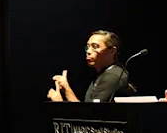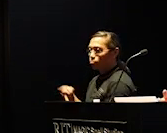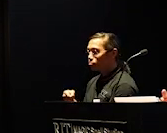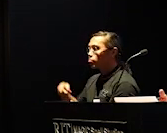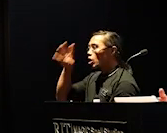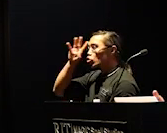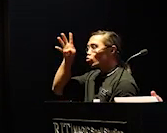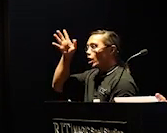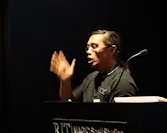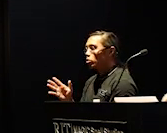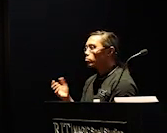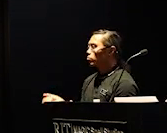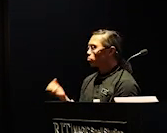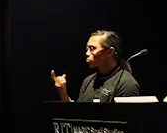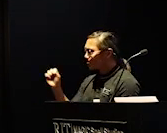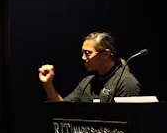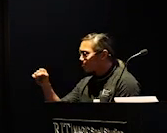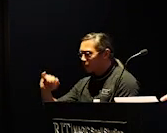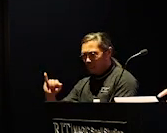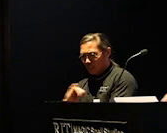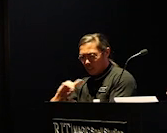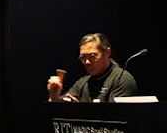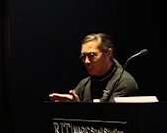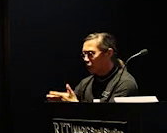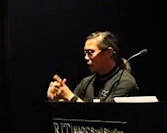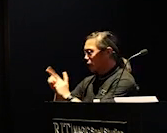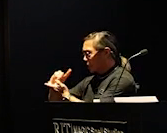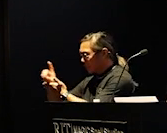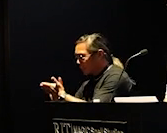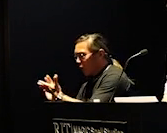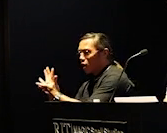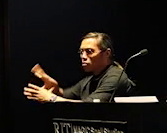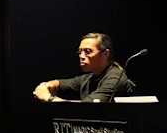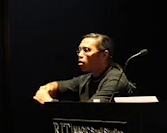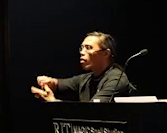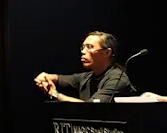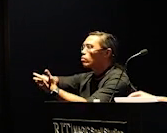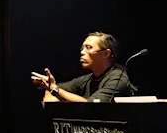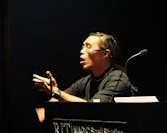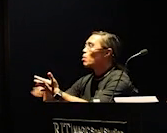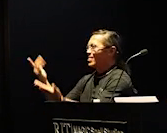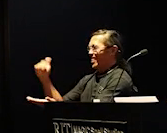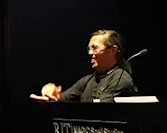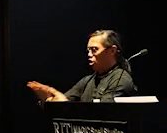things that a designer does for that. But those words there, for me, have always been